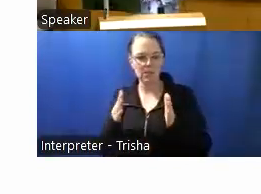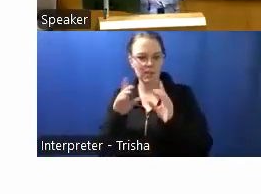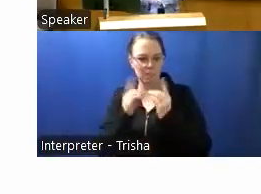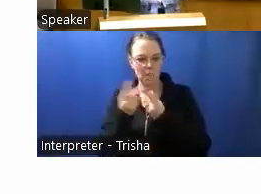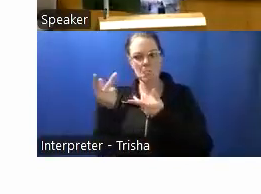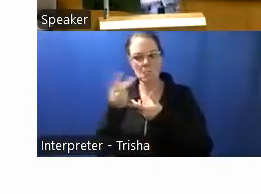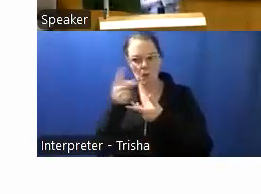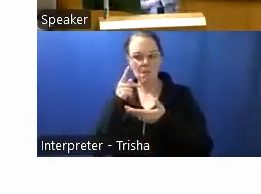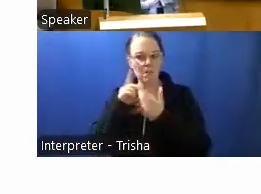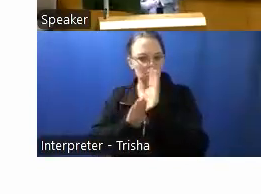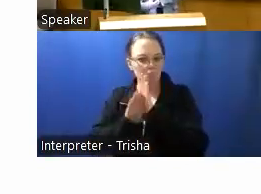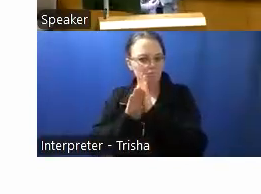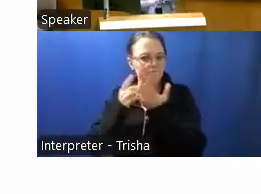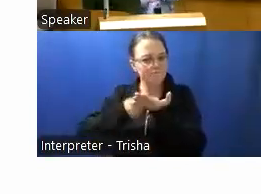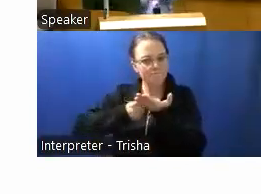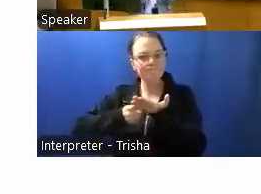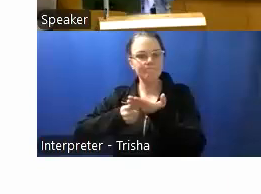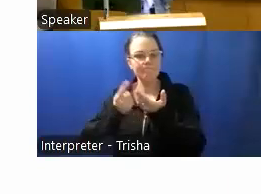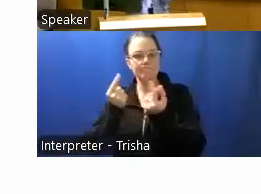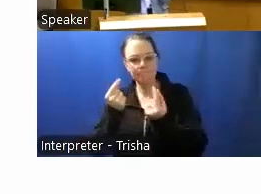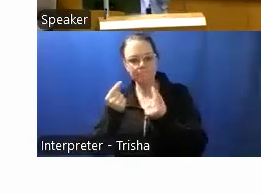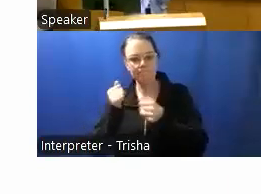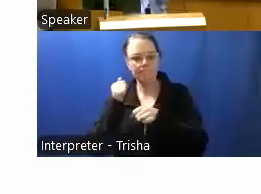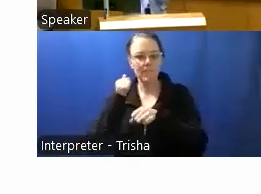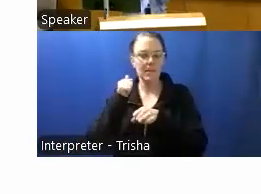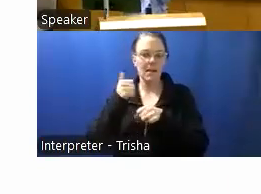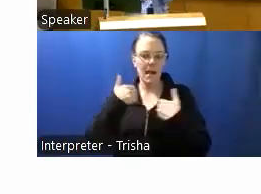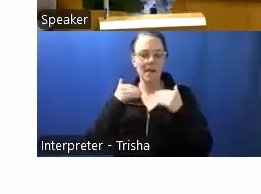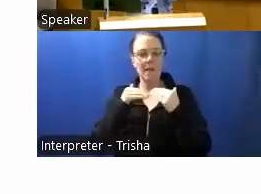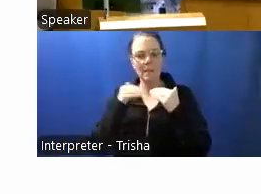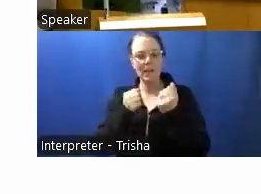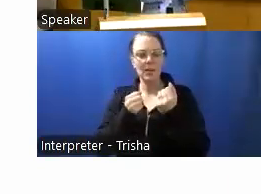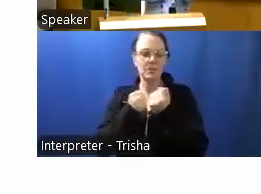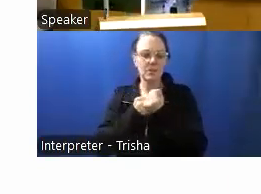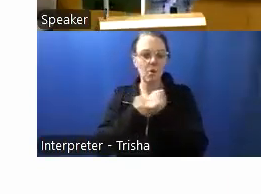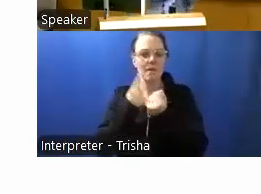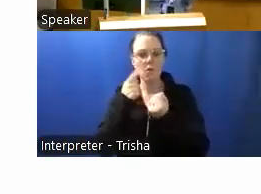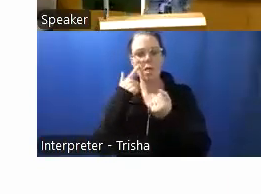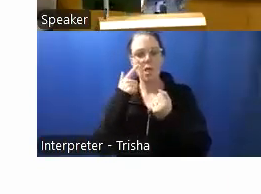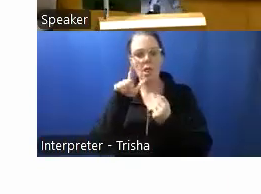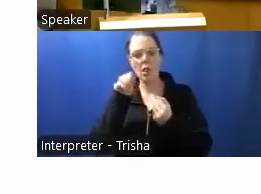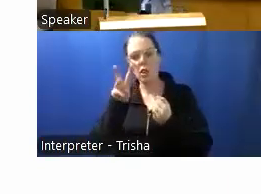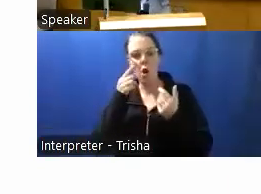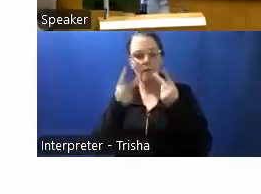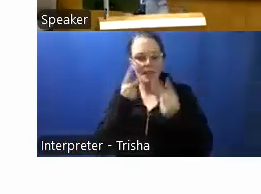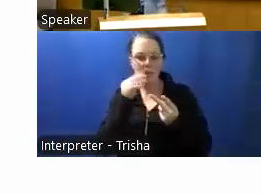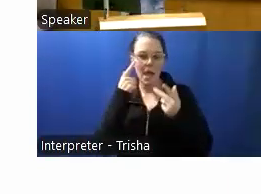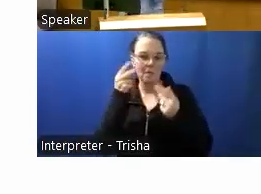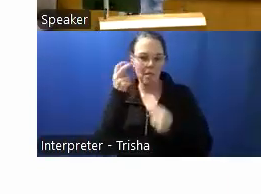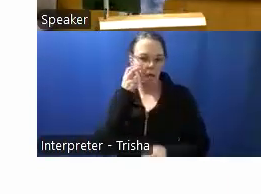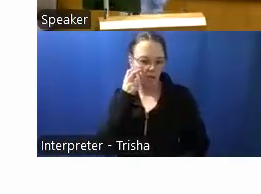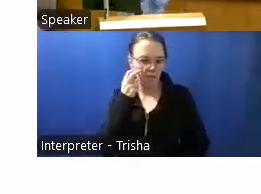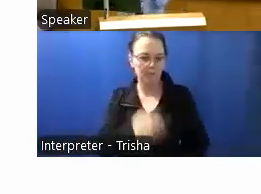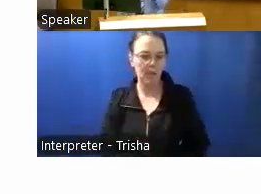this development of behavioral health support for the low vision and people with blindness. And